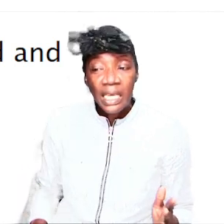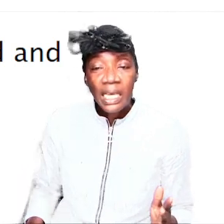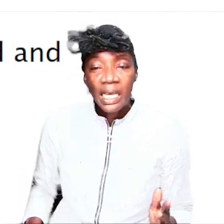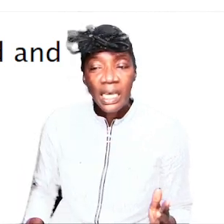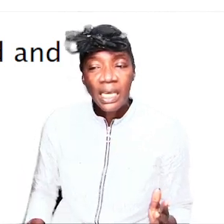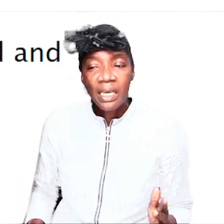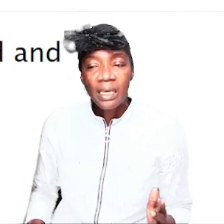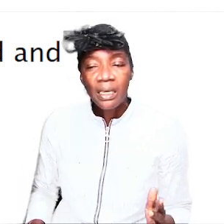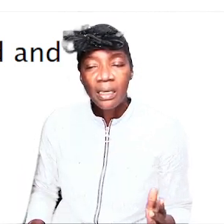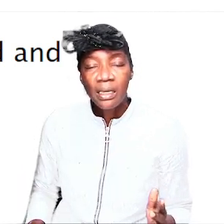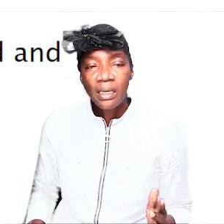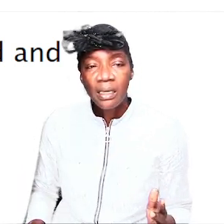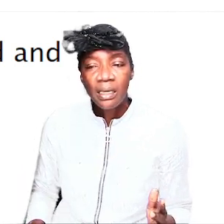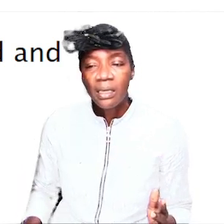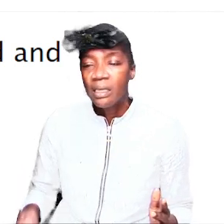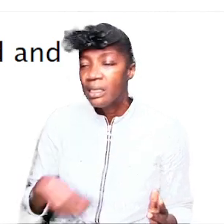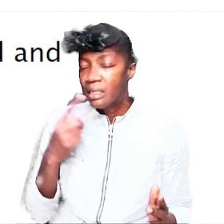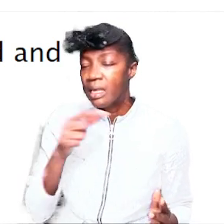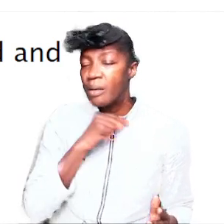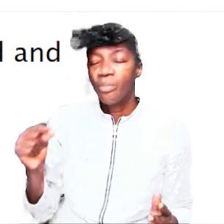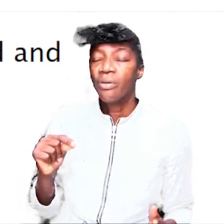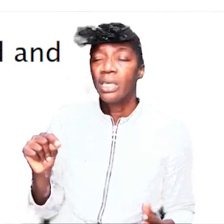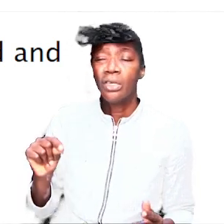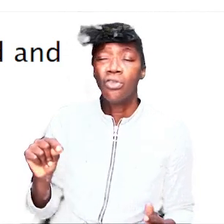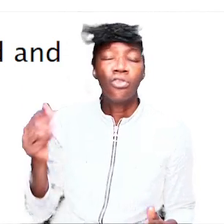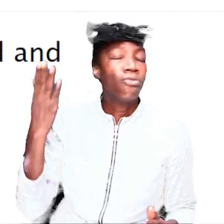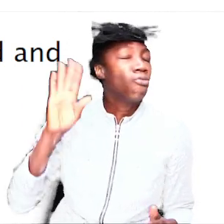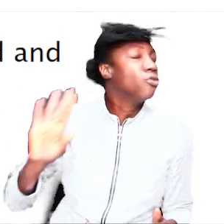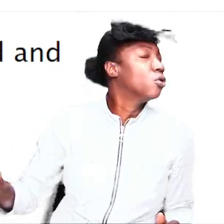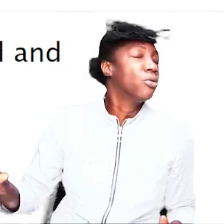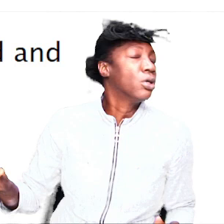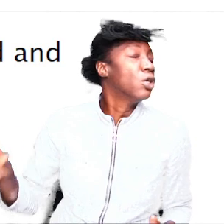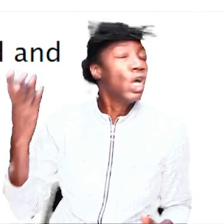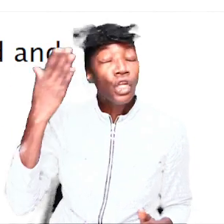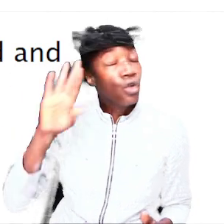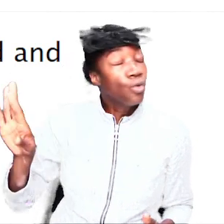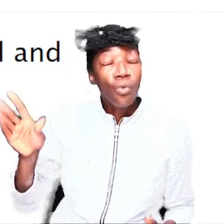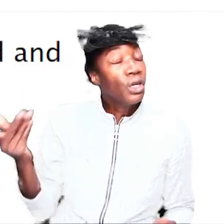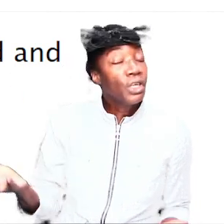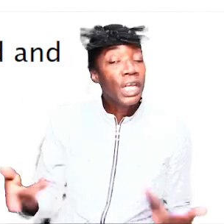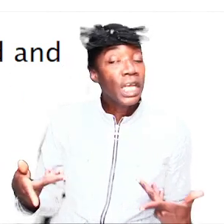he said, priest, don't bother. I don't want to hear.